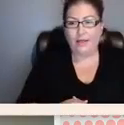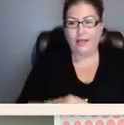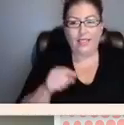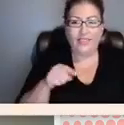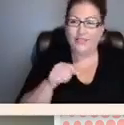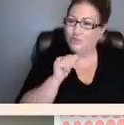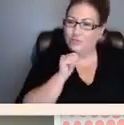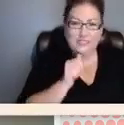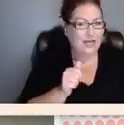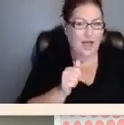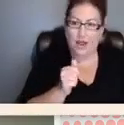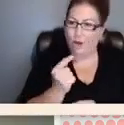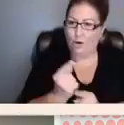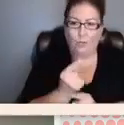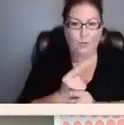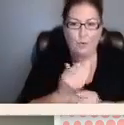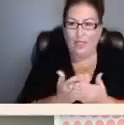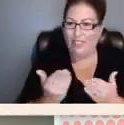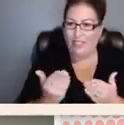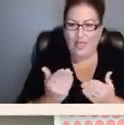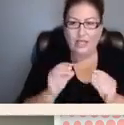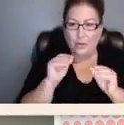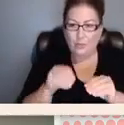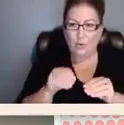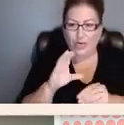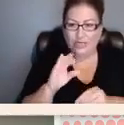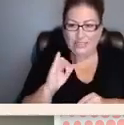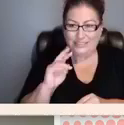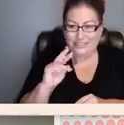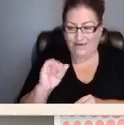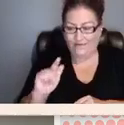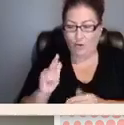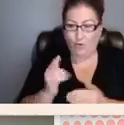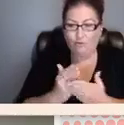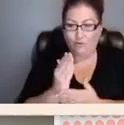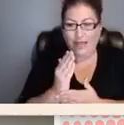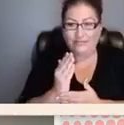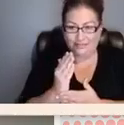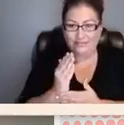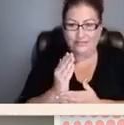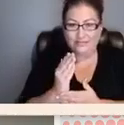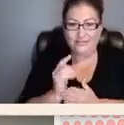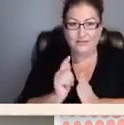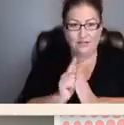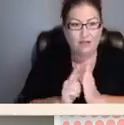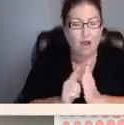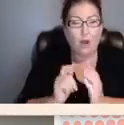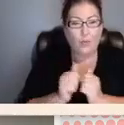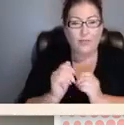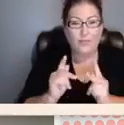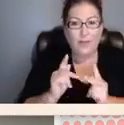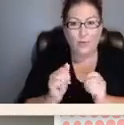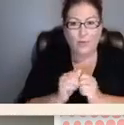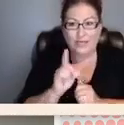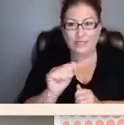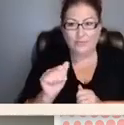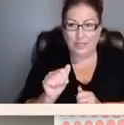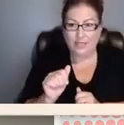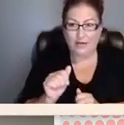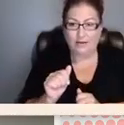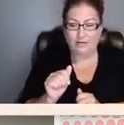an appropriate thing to put in a civil rights statute for people with disability, codifying